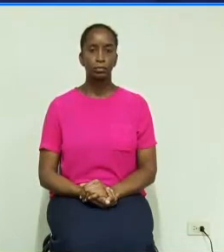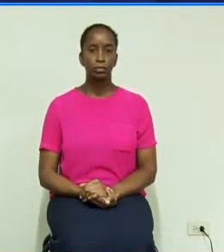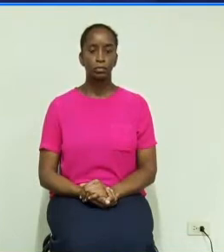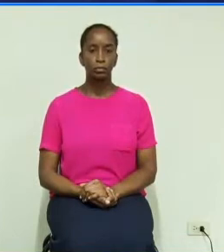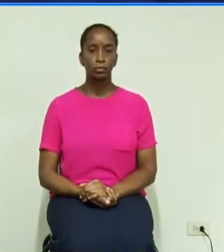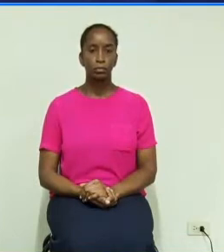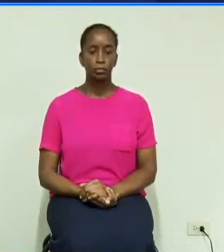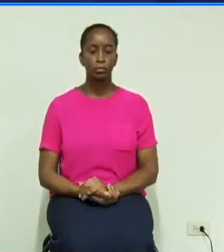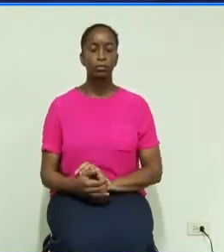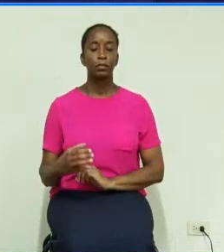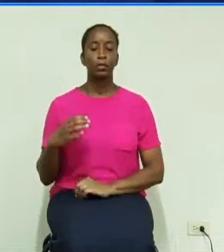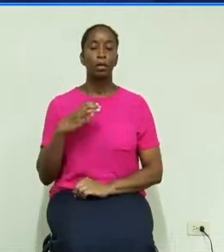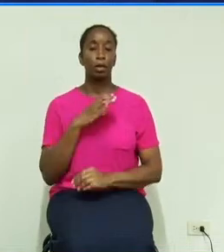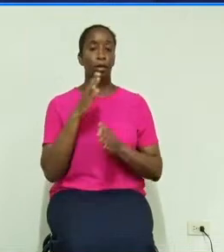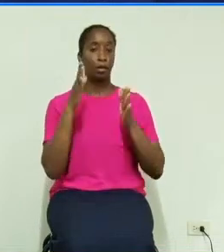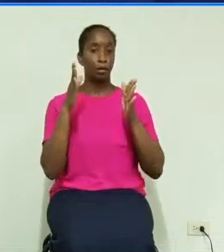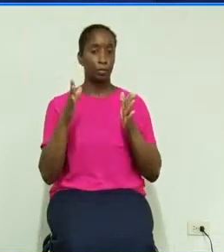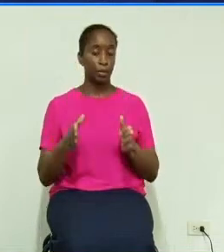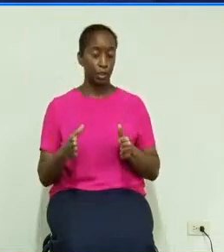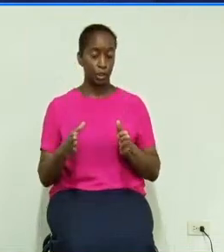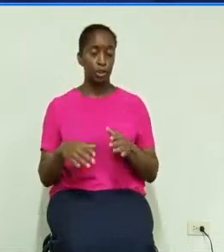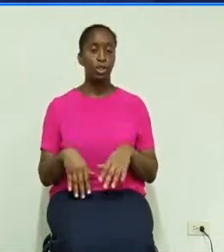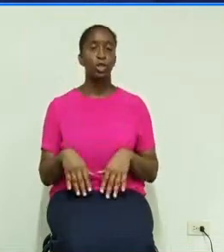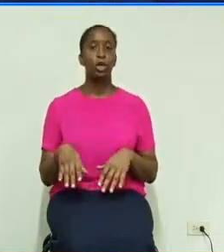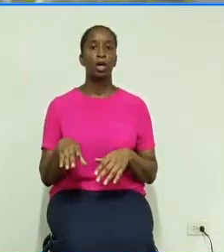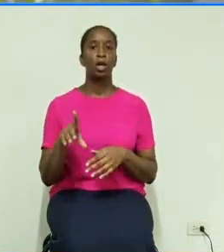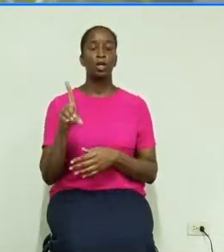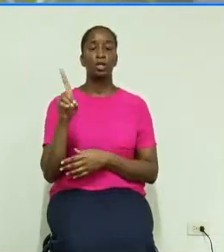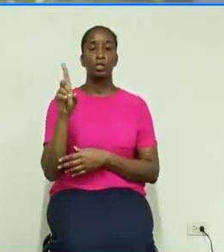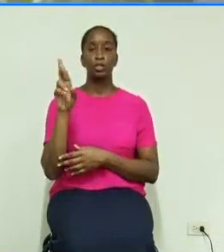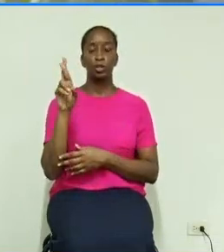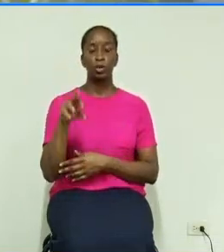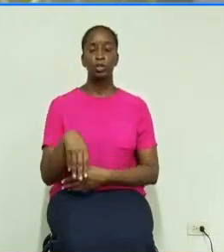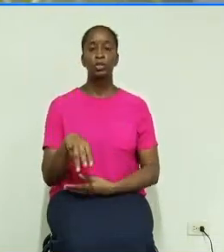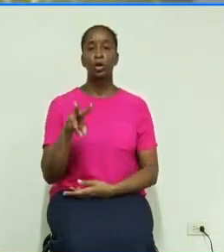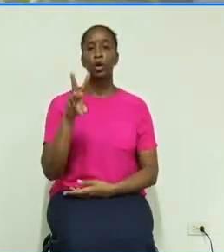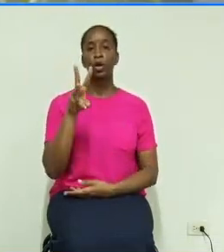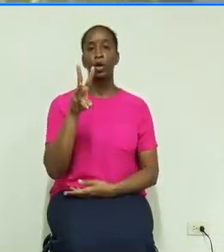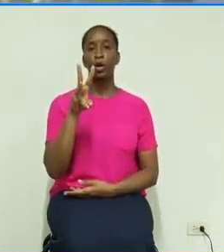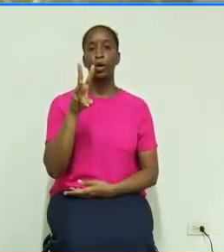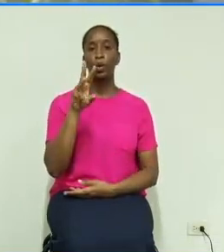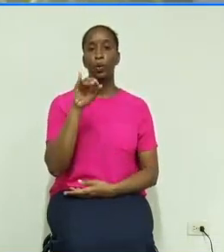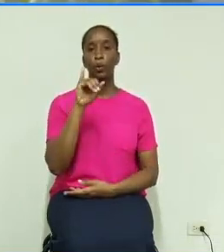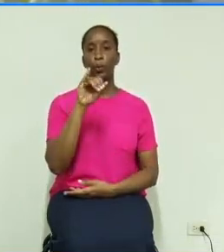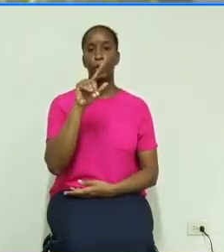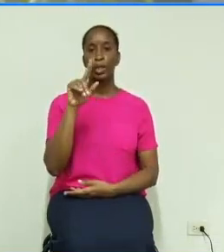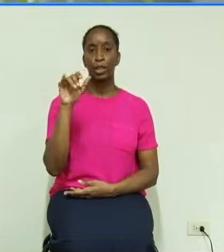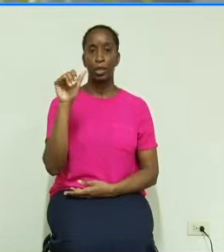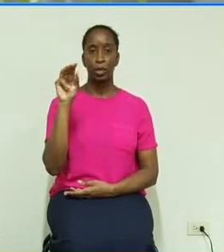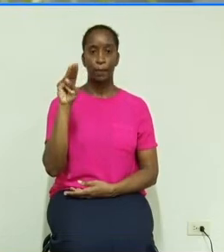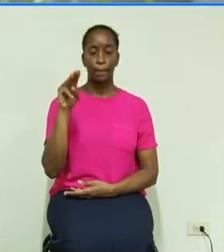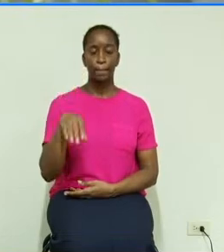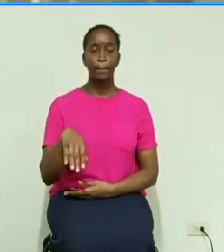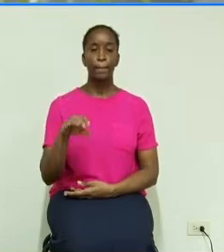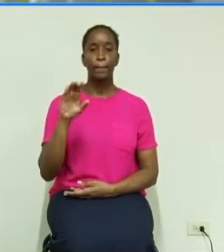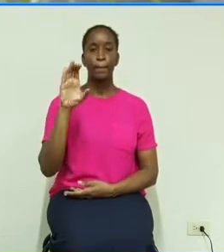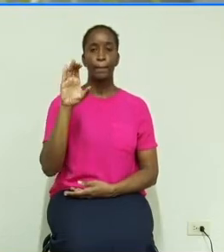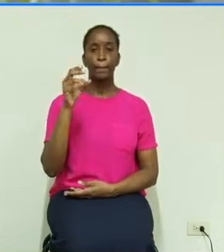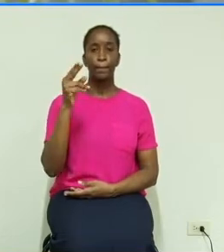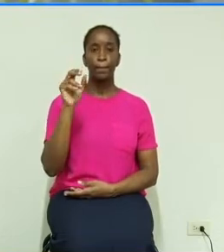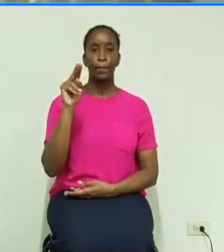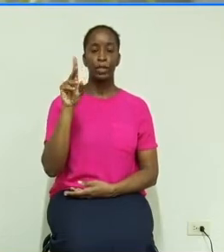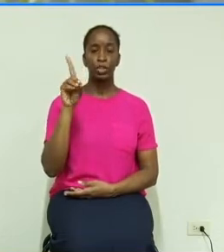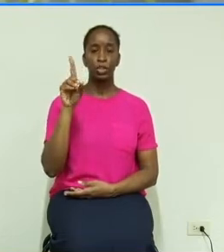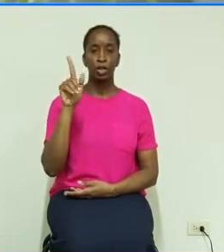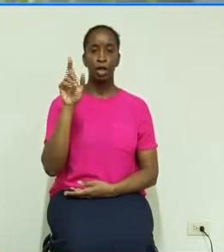Dr. William Chandler. Thank you, Chair. Good night, everyone, and thank you to the panel for coming. I really